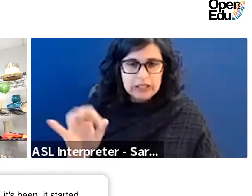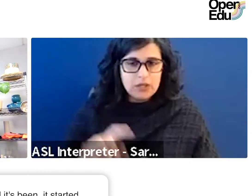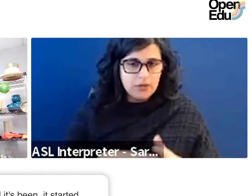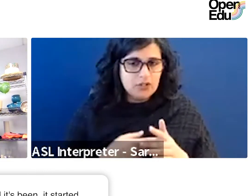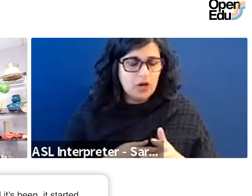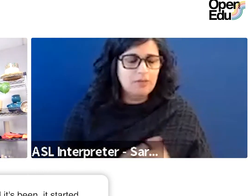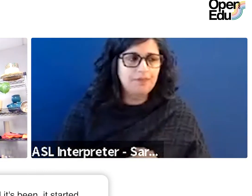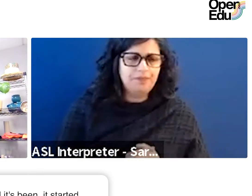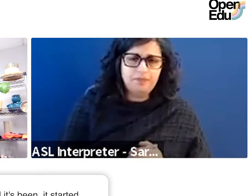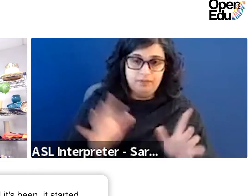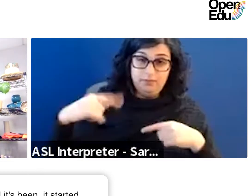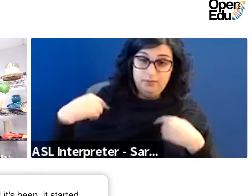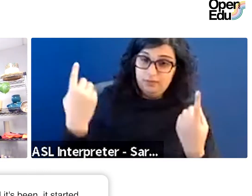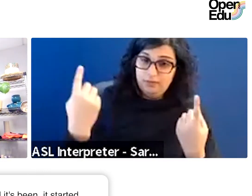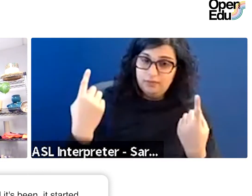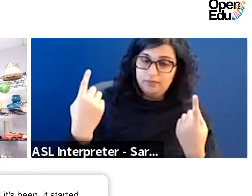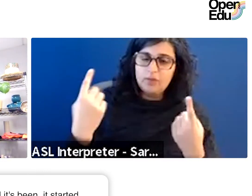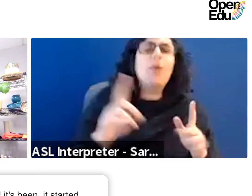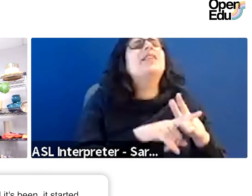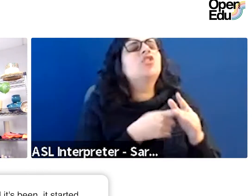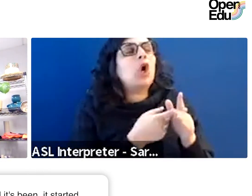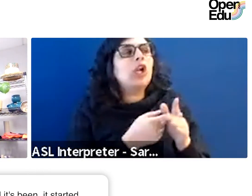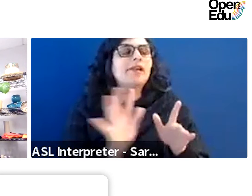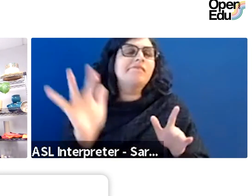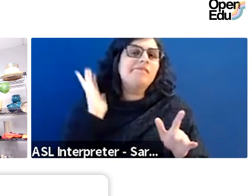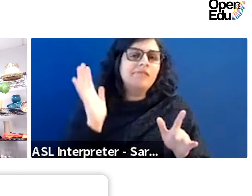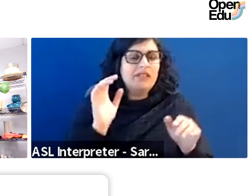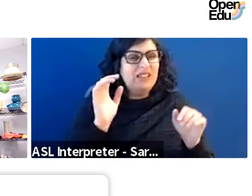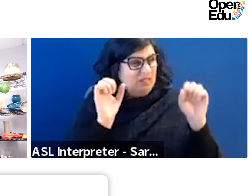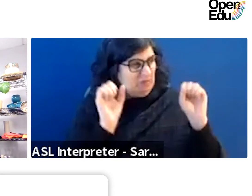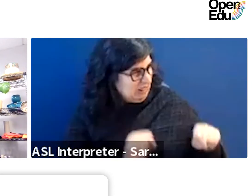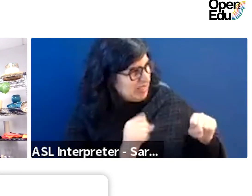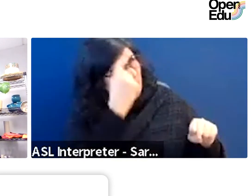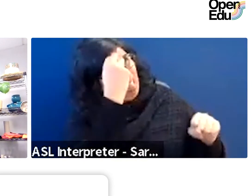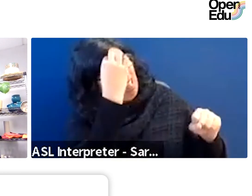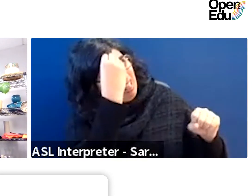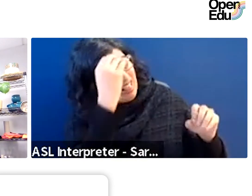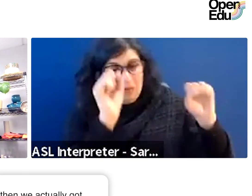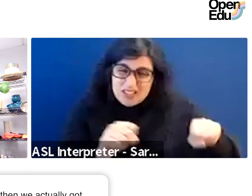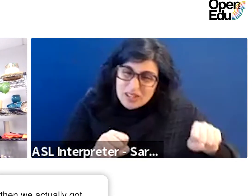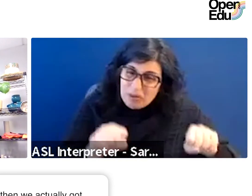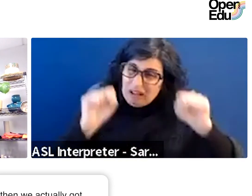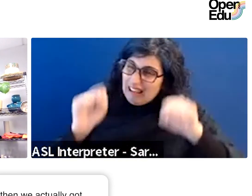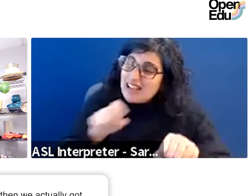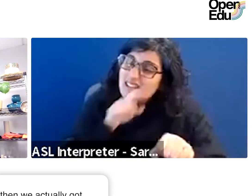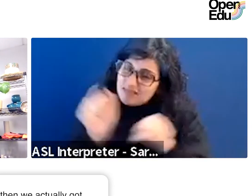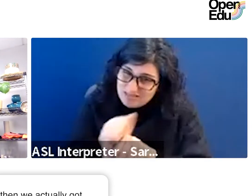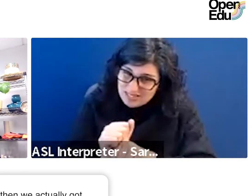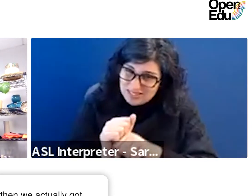it started out very, can we do this? Can we really scale this? And